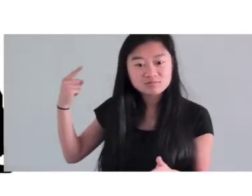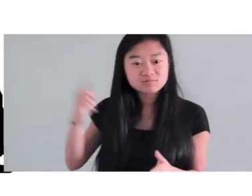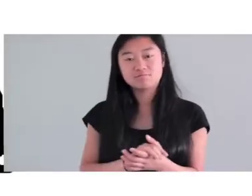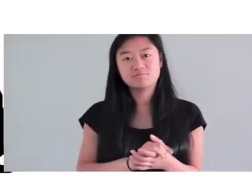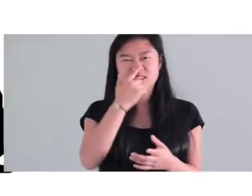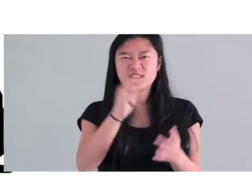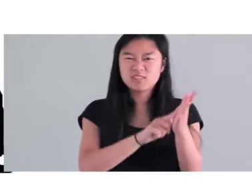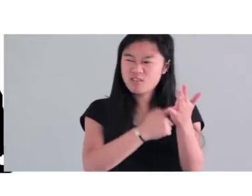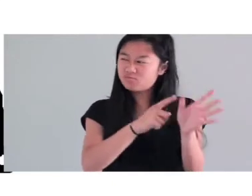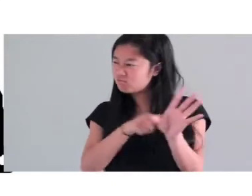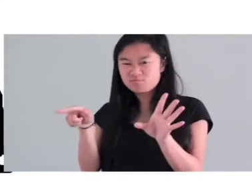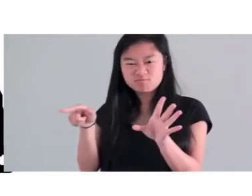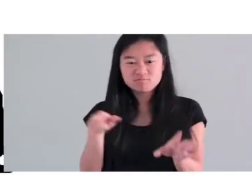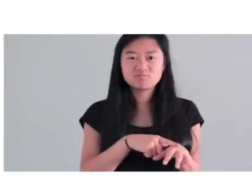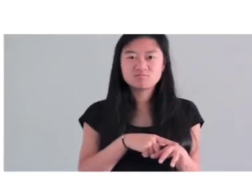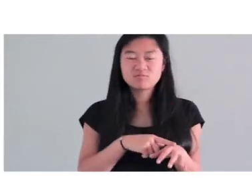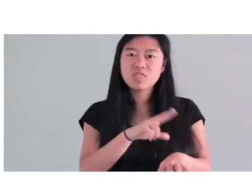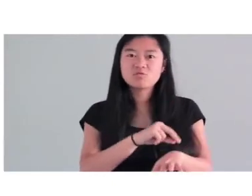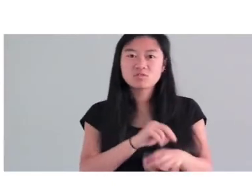has a cochlear implant.